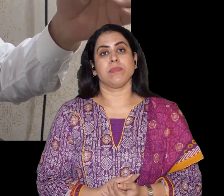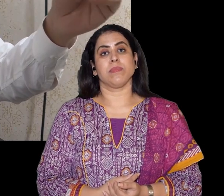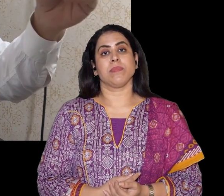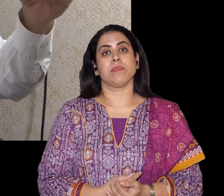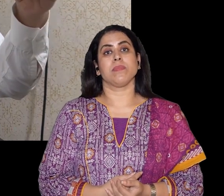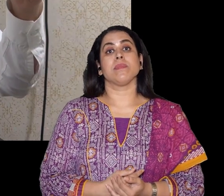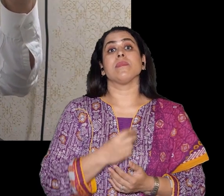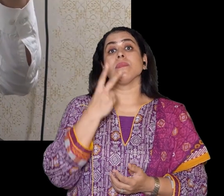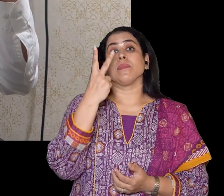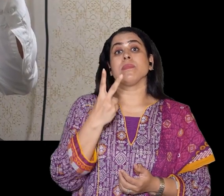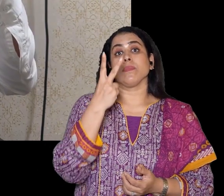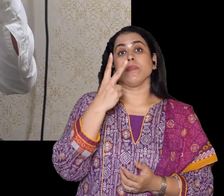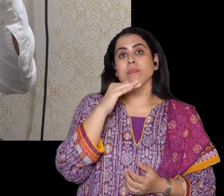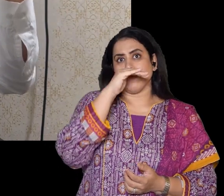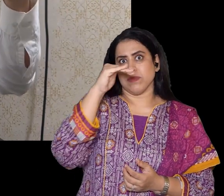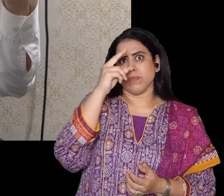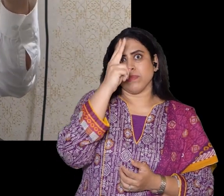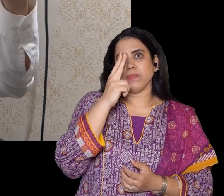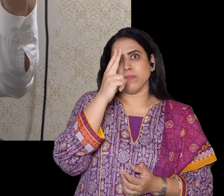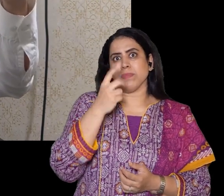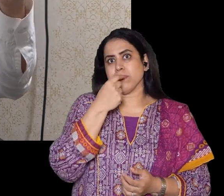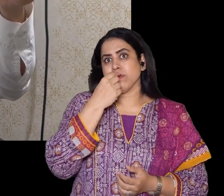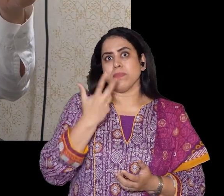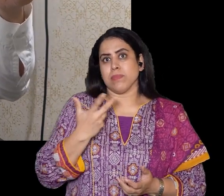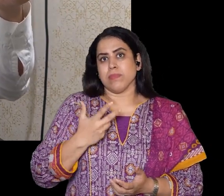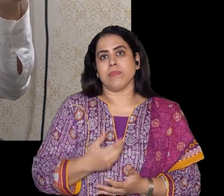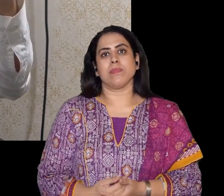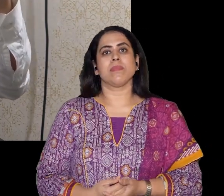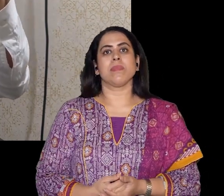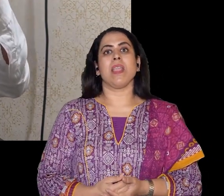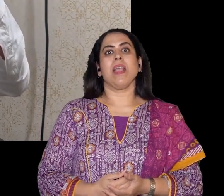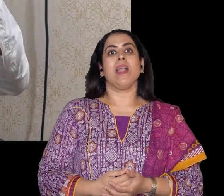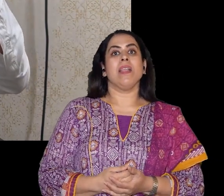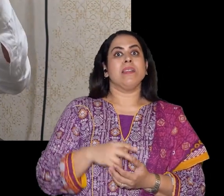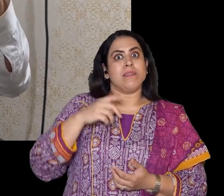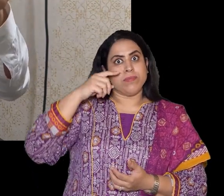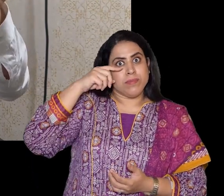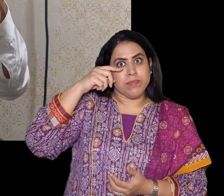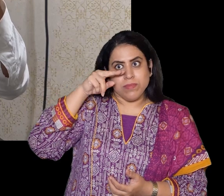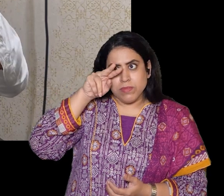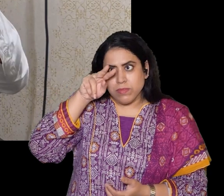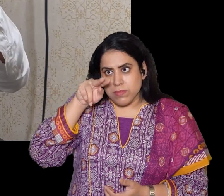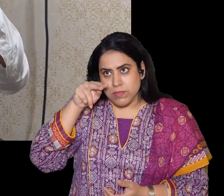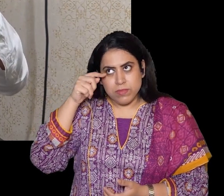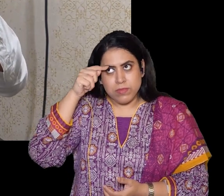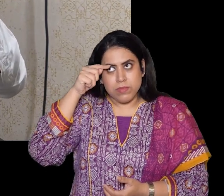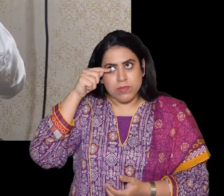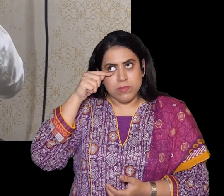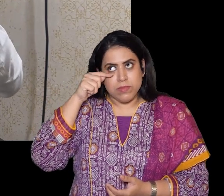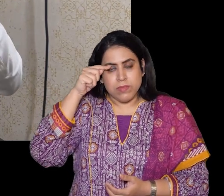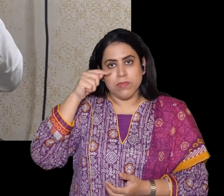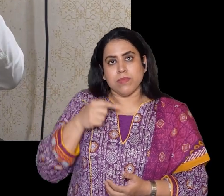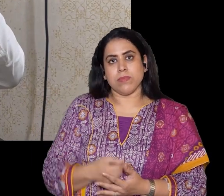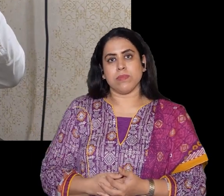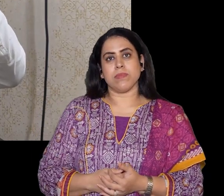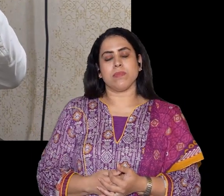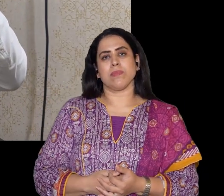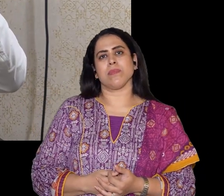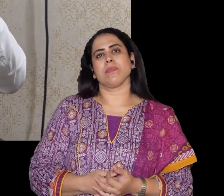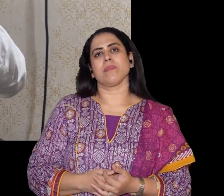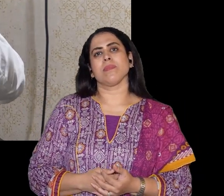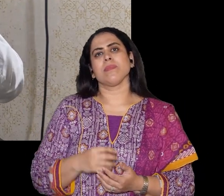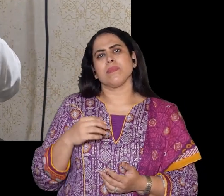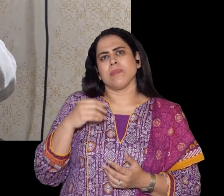patients. Now, the second mode of treatment is in the form of the laser. Many times to